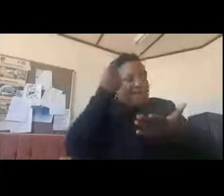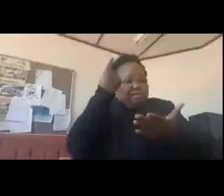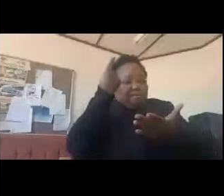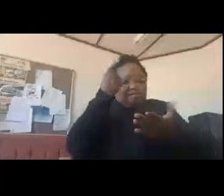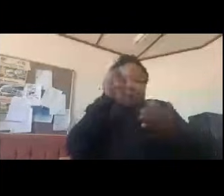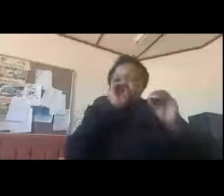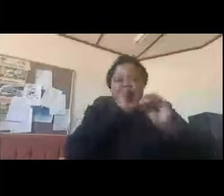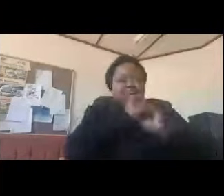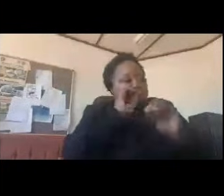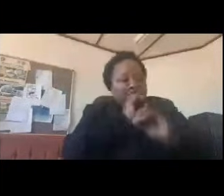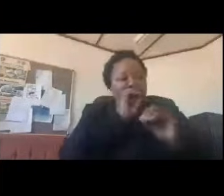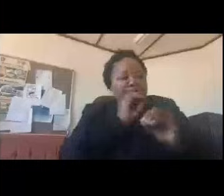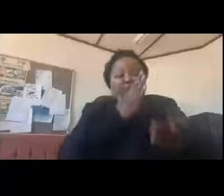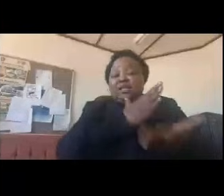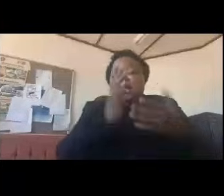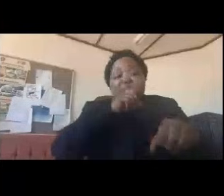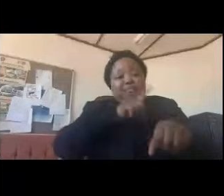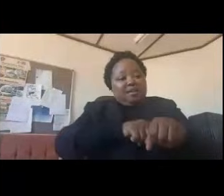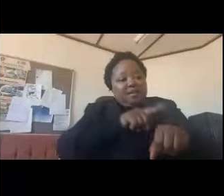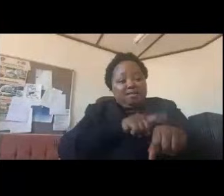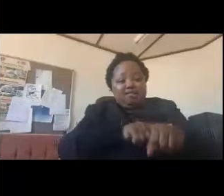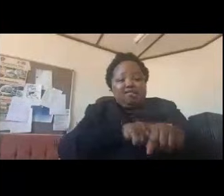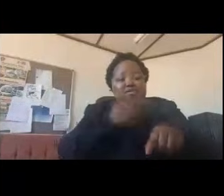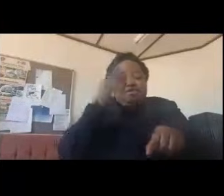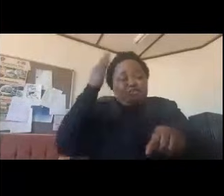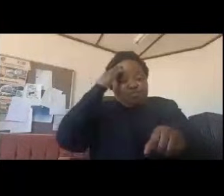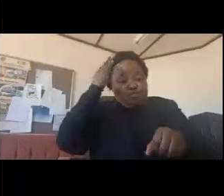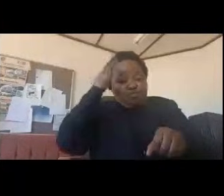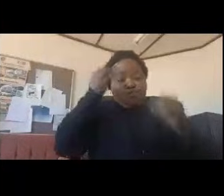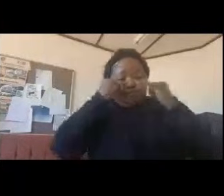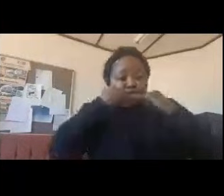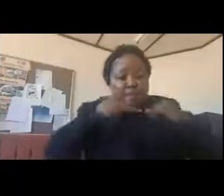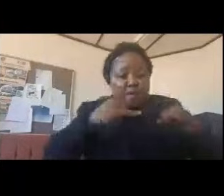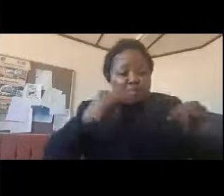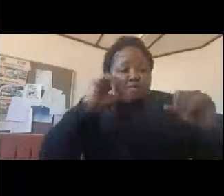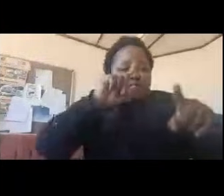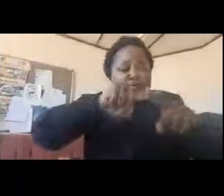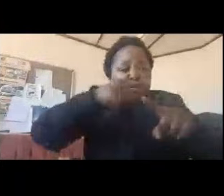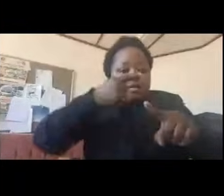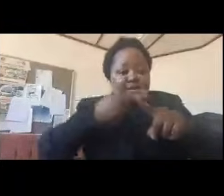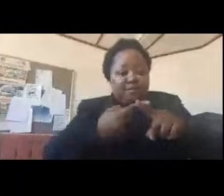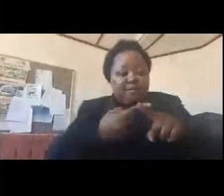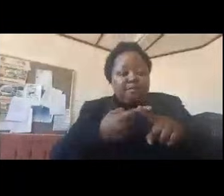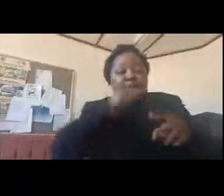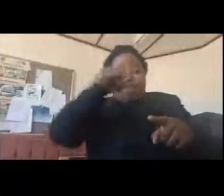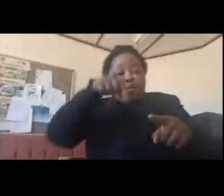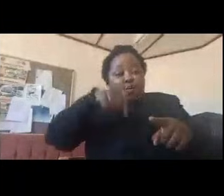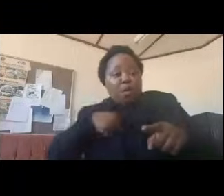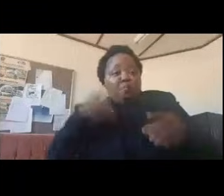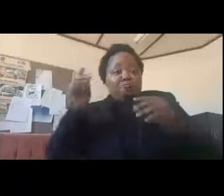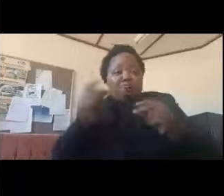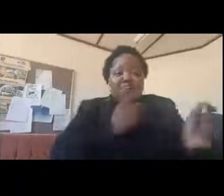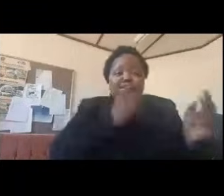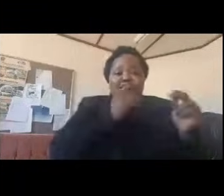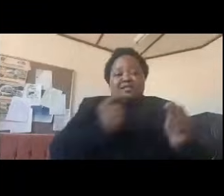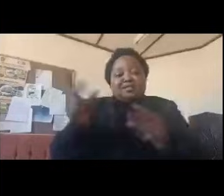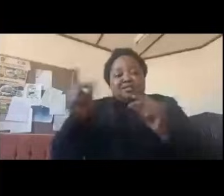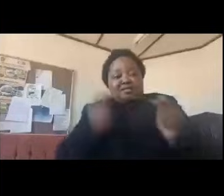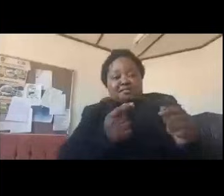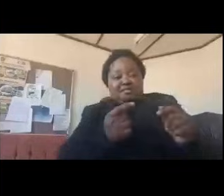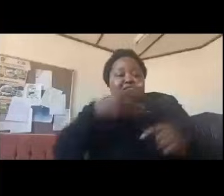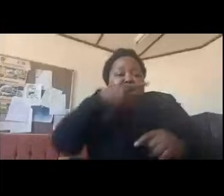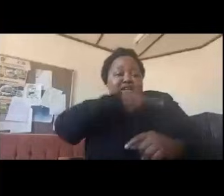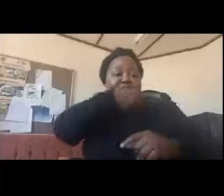be having, some information saying, here we were celebrating this on GBV, but then